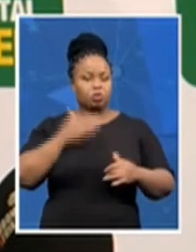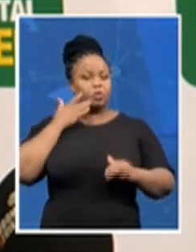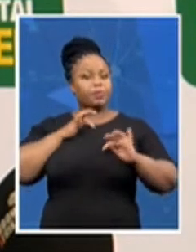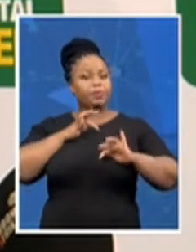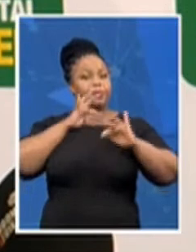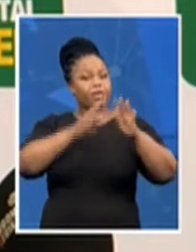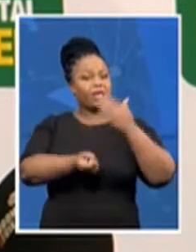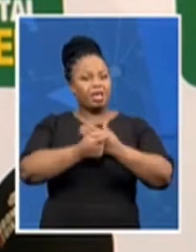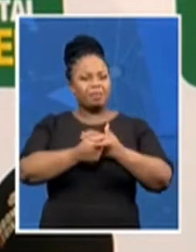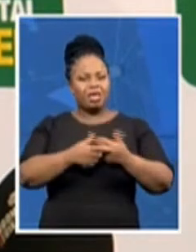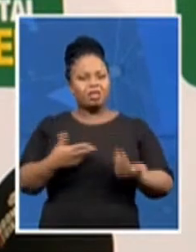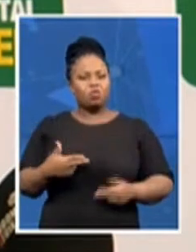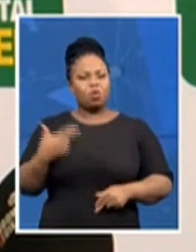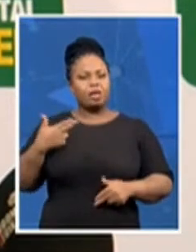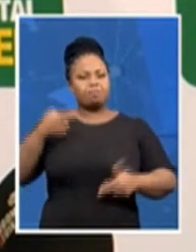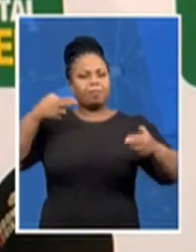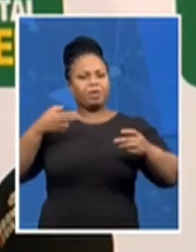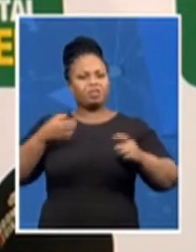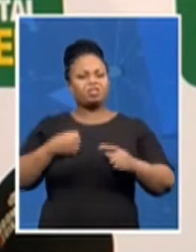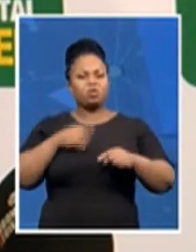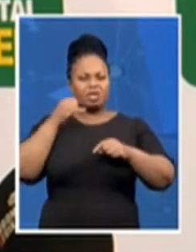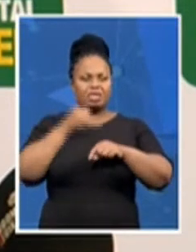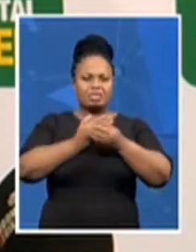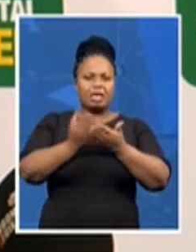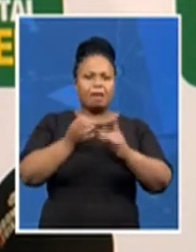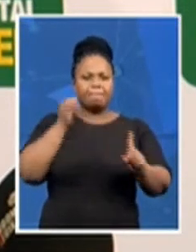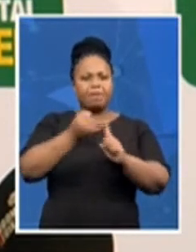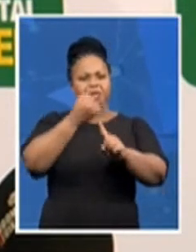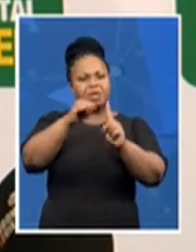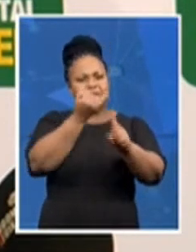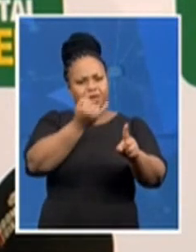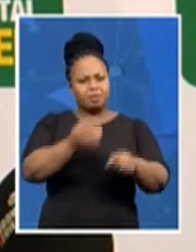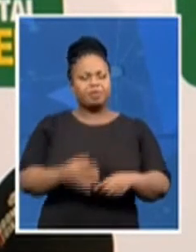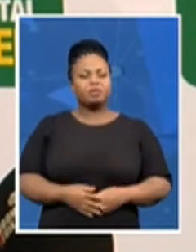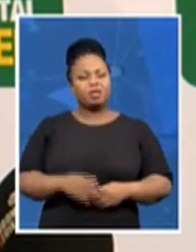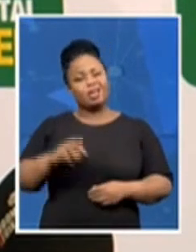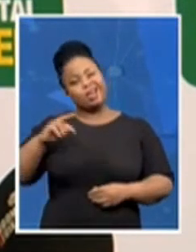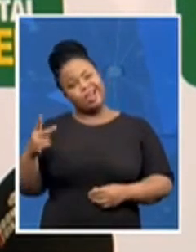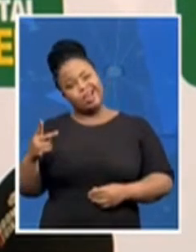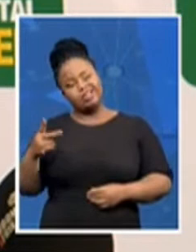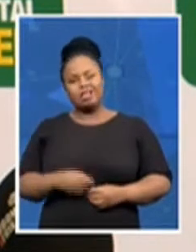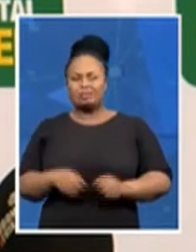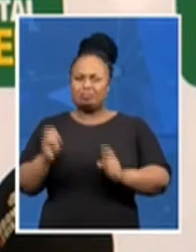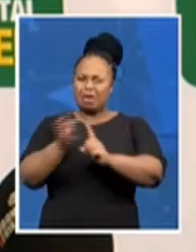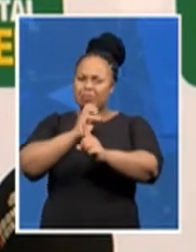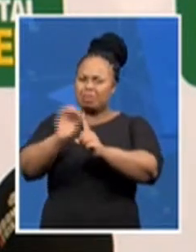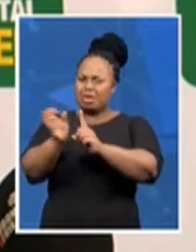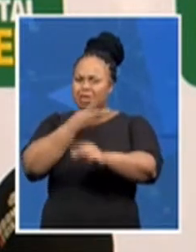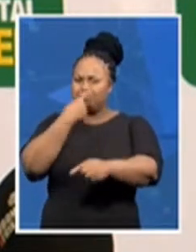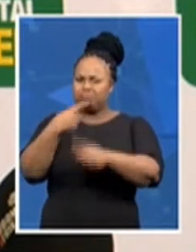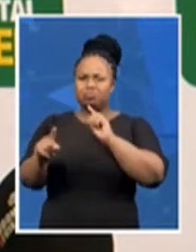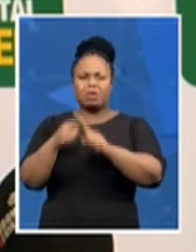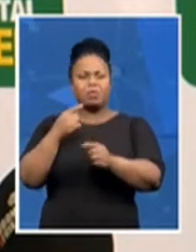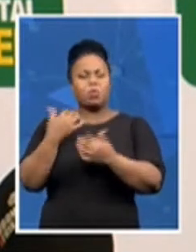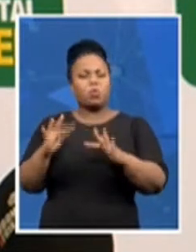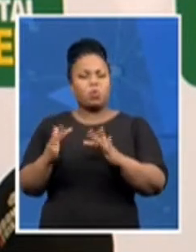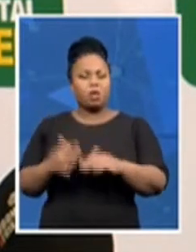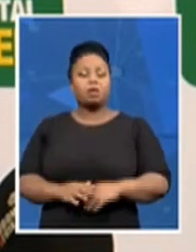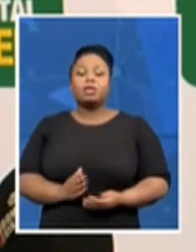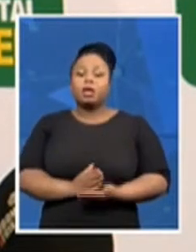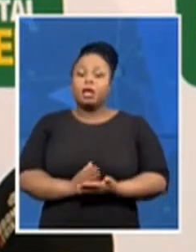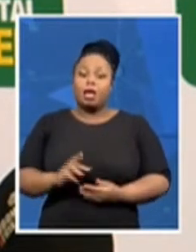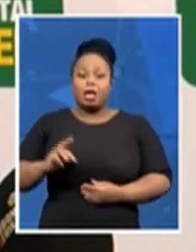stab wounds, while others were badly assaulted. Some people died from the smoke